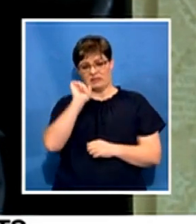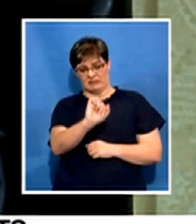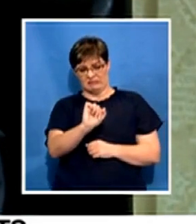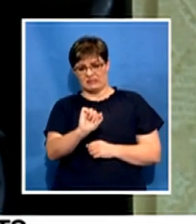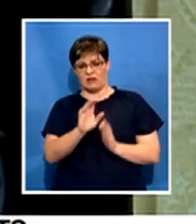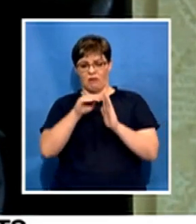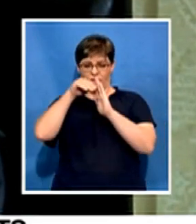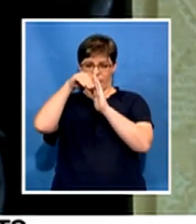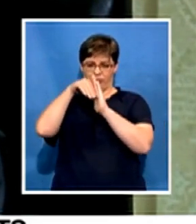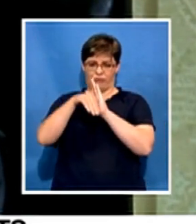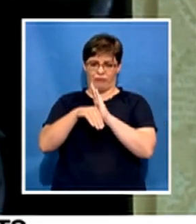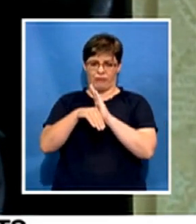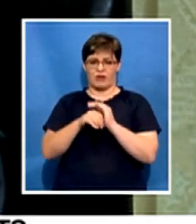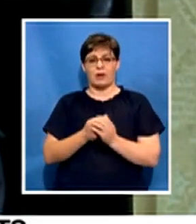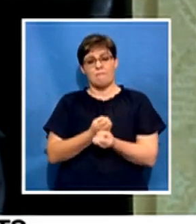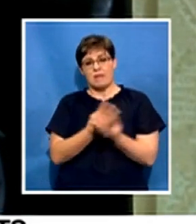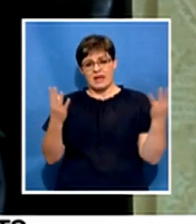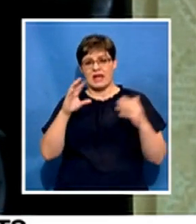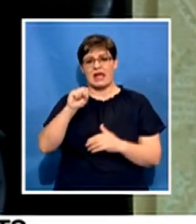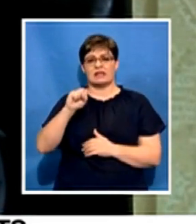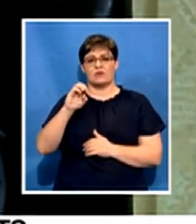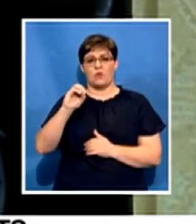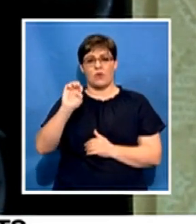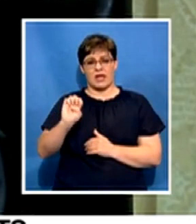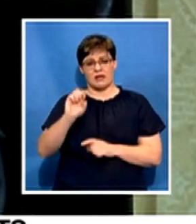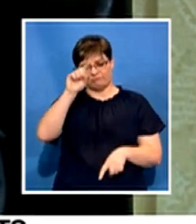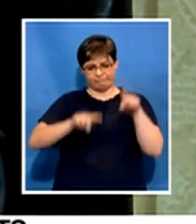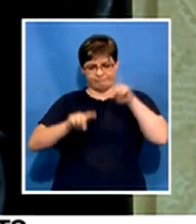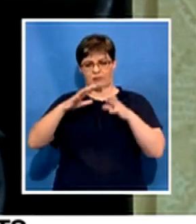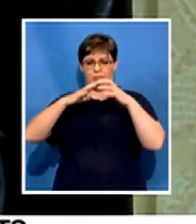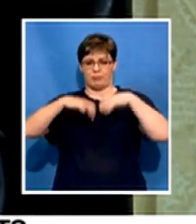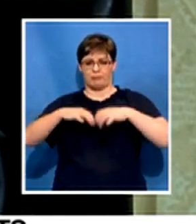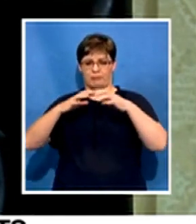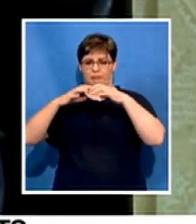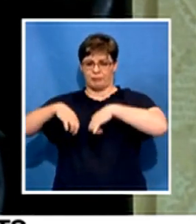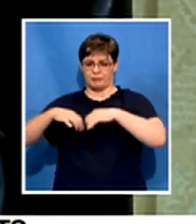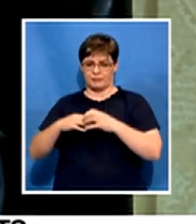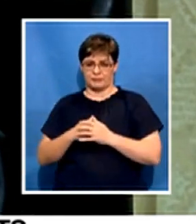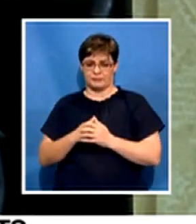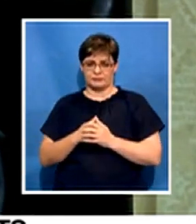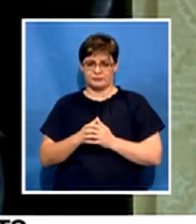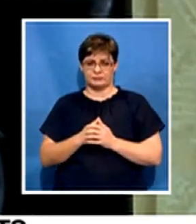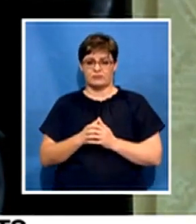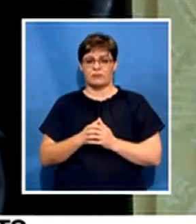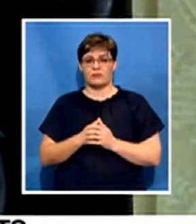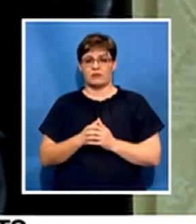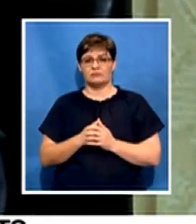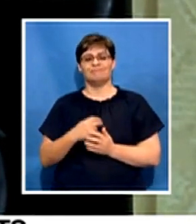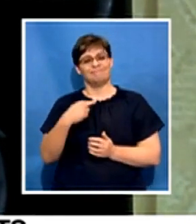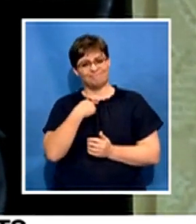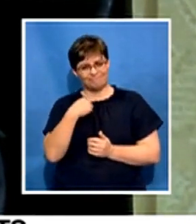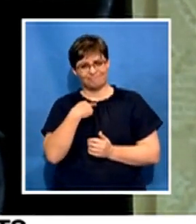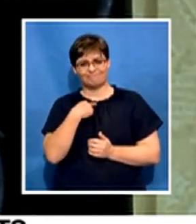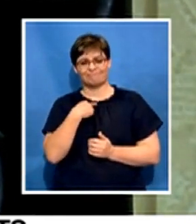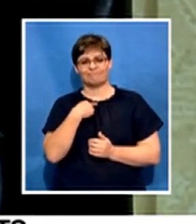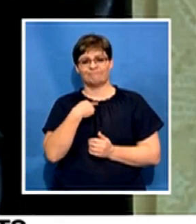in varying stages of collapse. We're disappointed that the Presidential State-Owned Enterprise Council